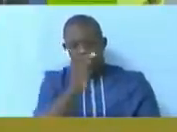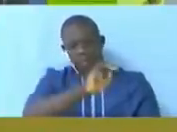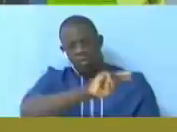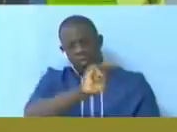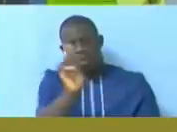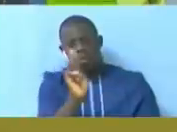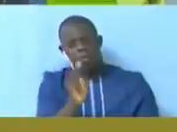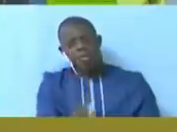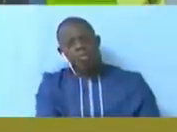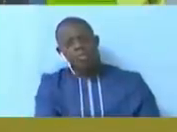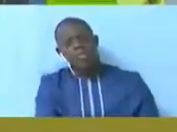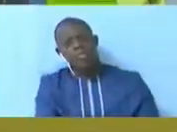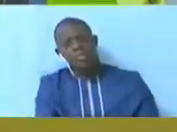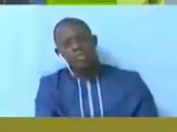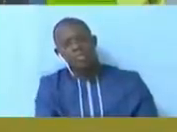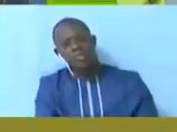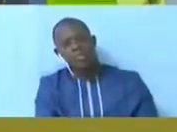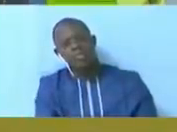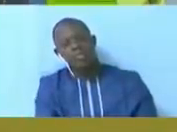alone.